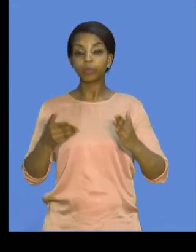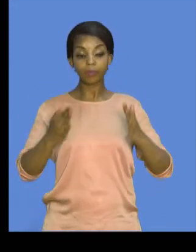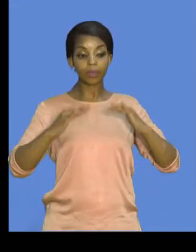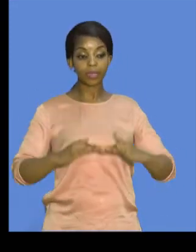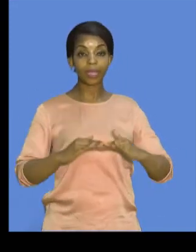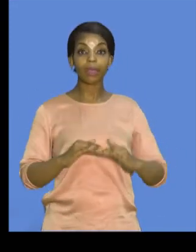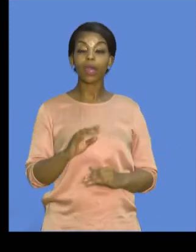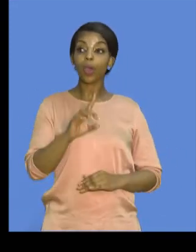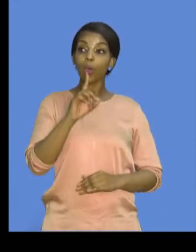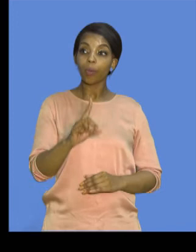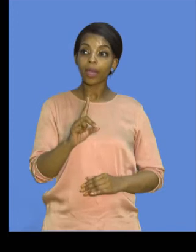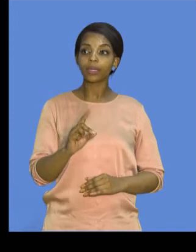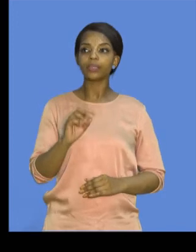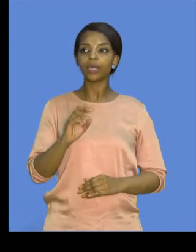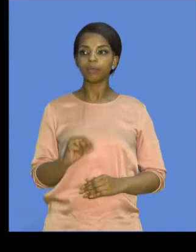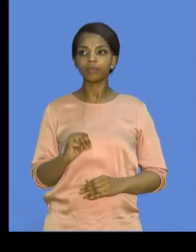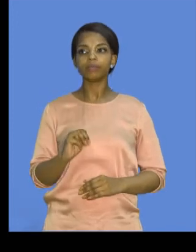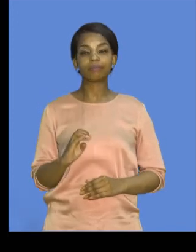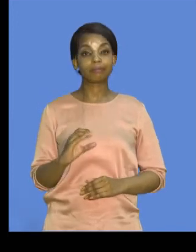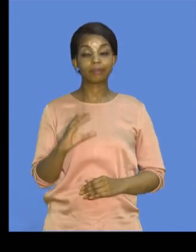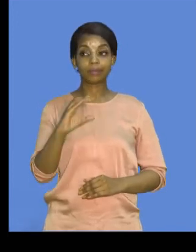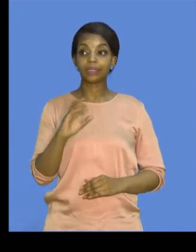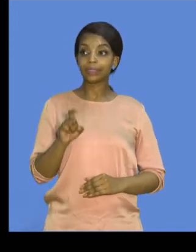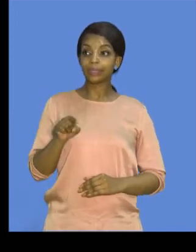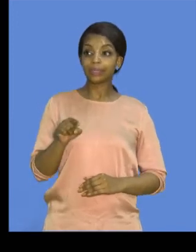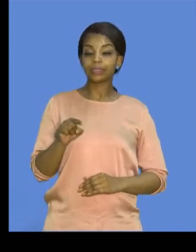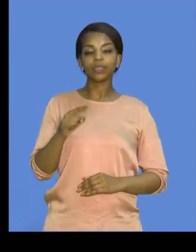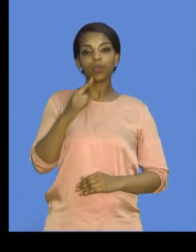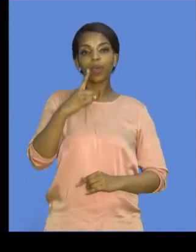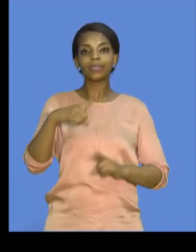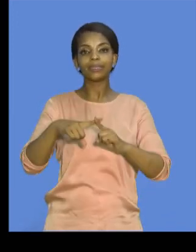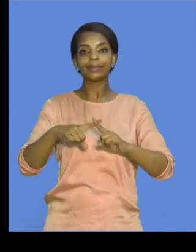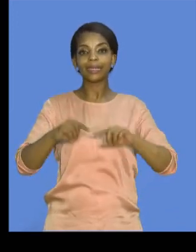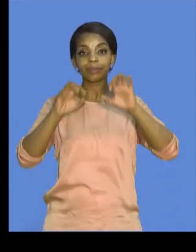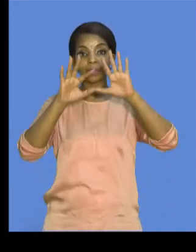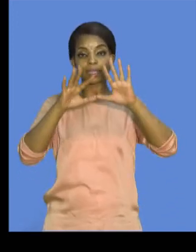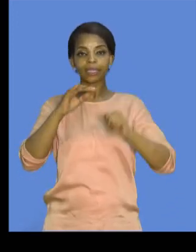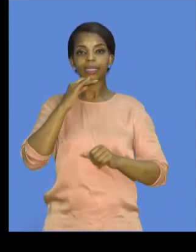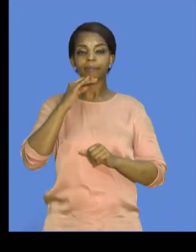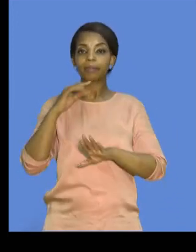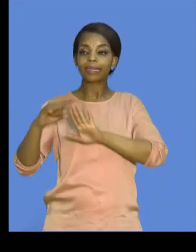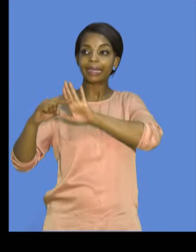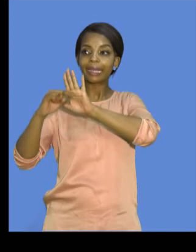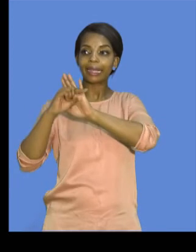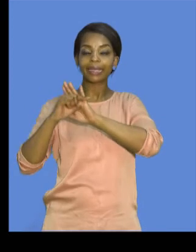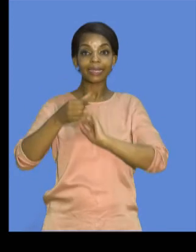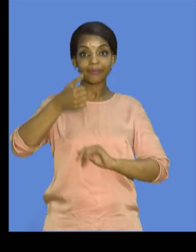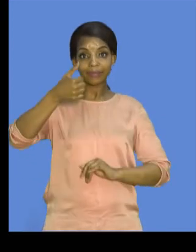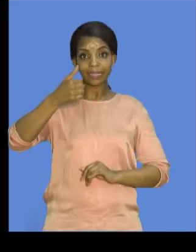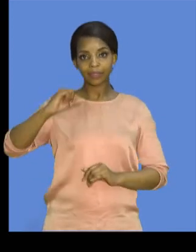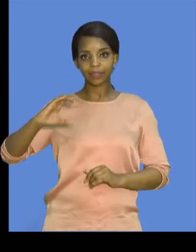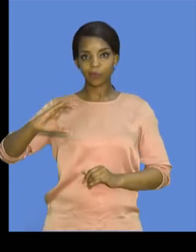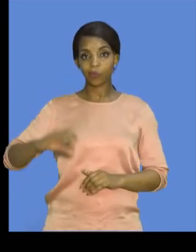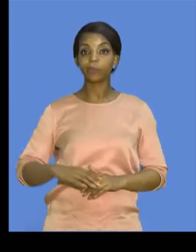this is 1 times 10 exponent negative 6 coulomb. This is like a